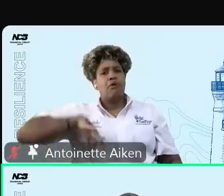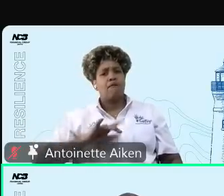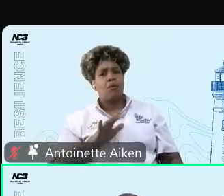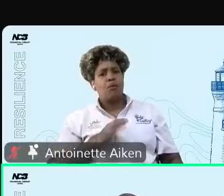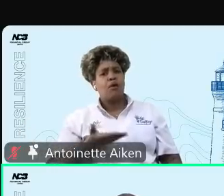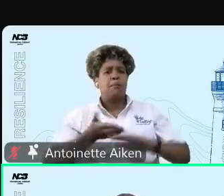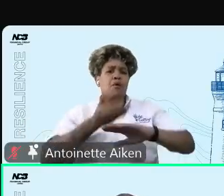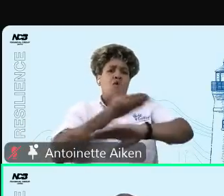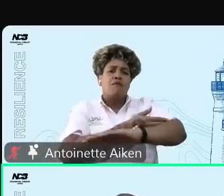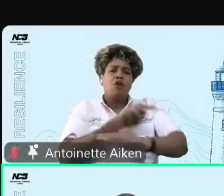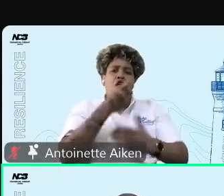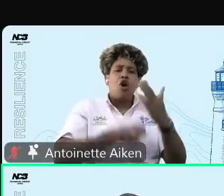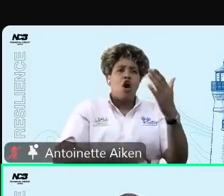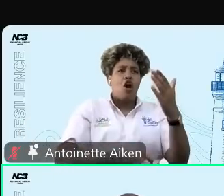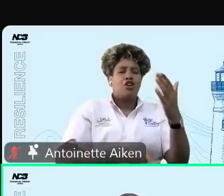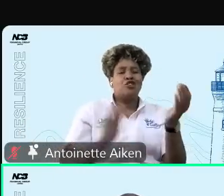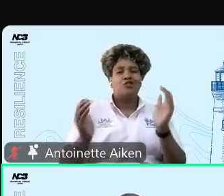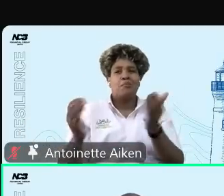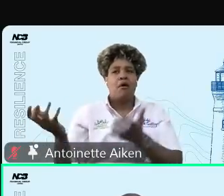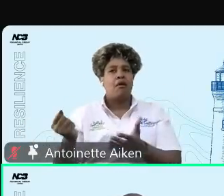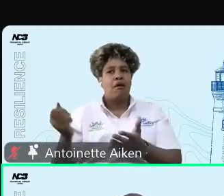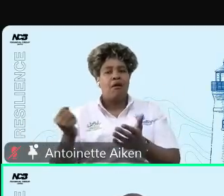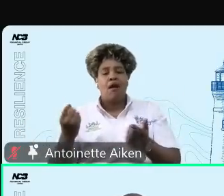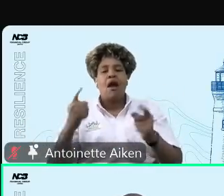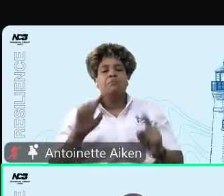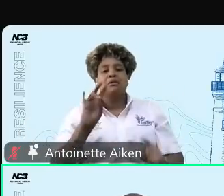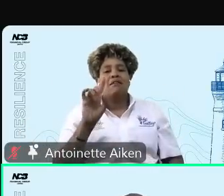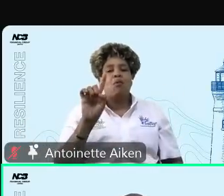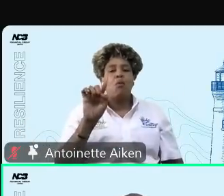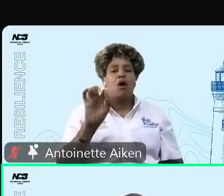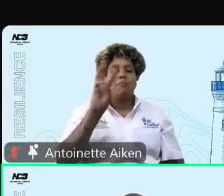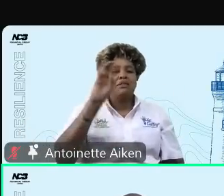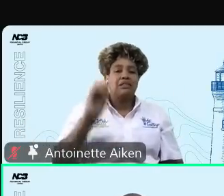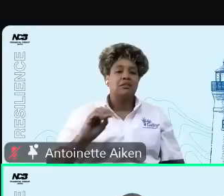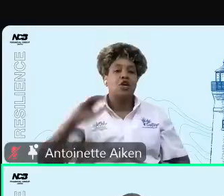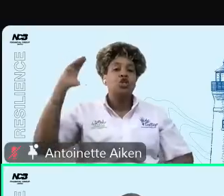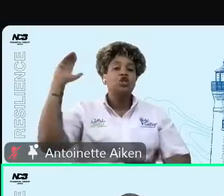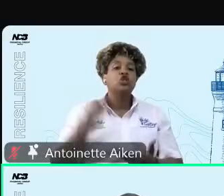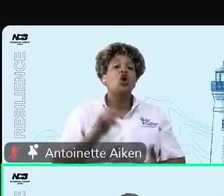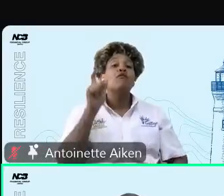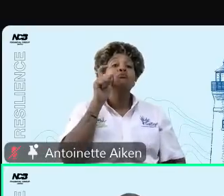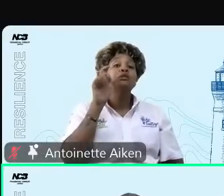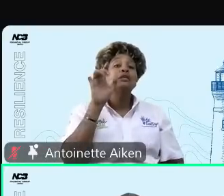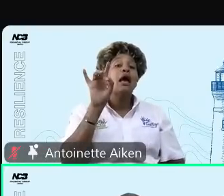the cost-to-income ratio to 71.6%, down from the restated